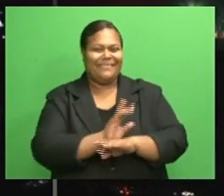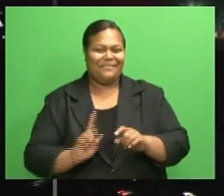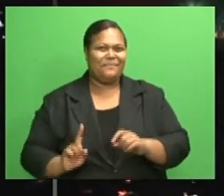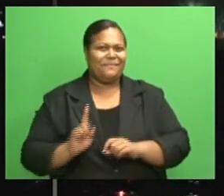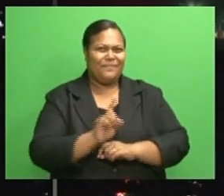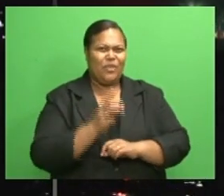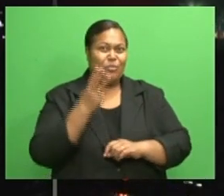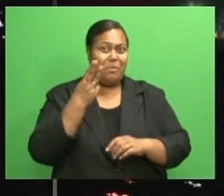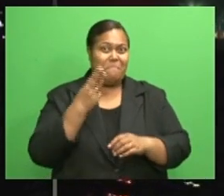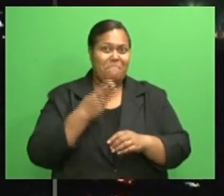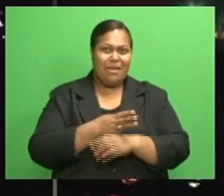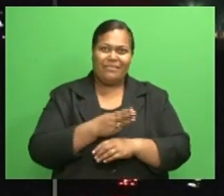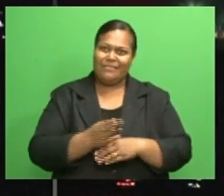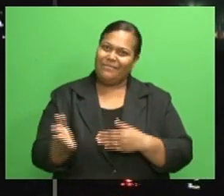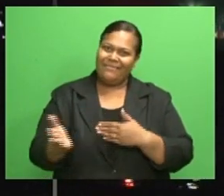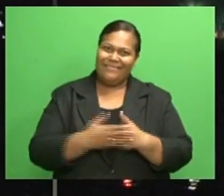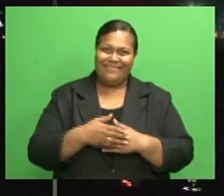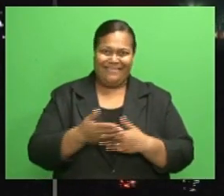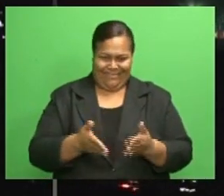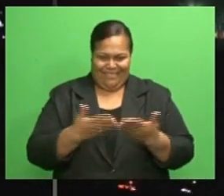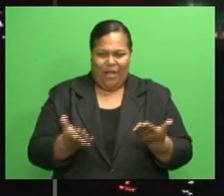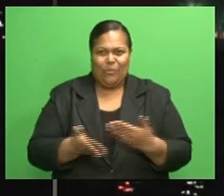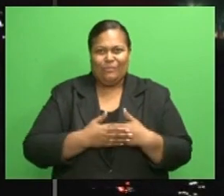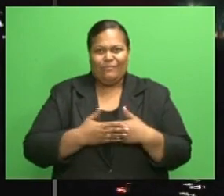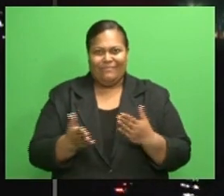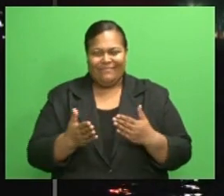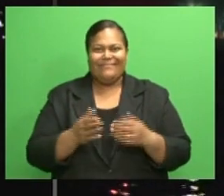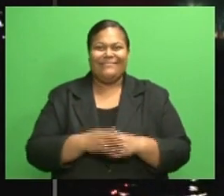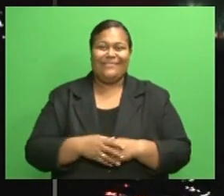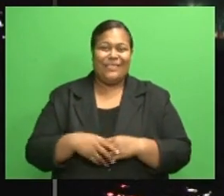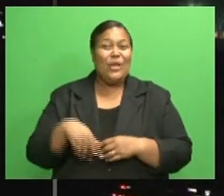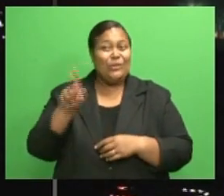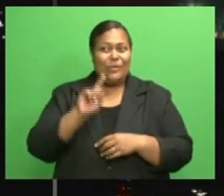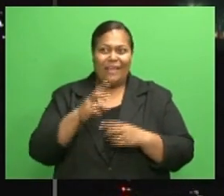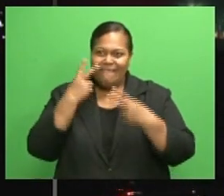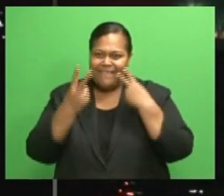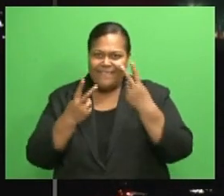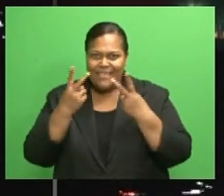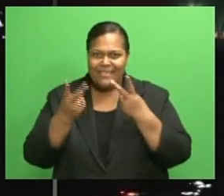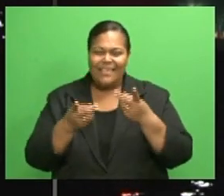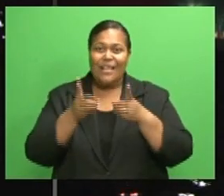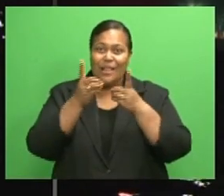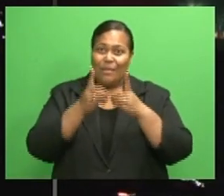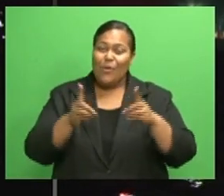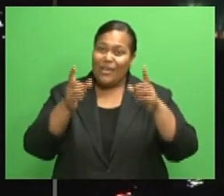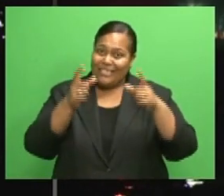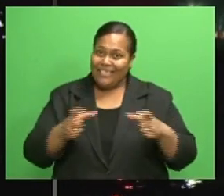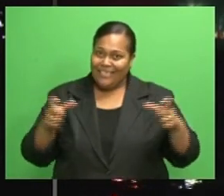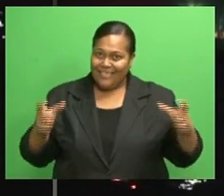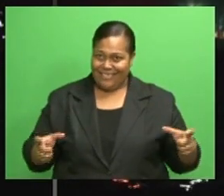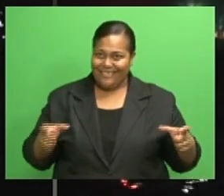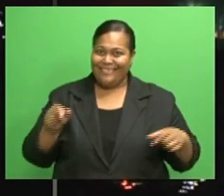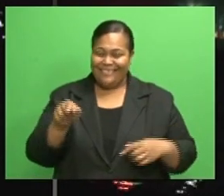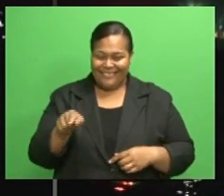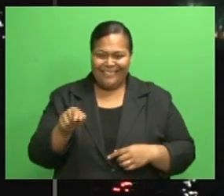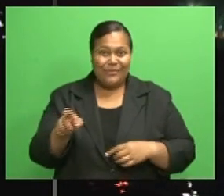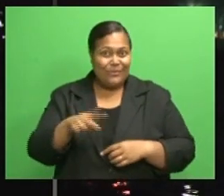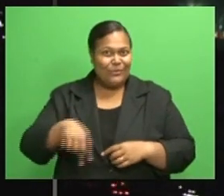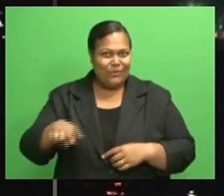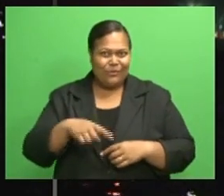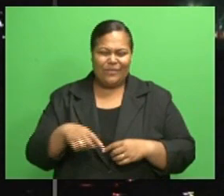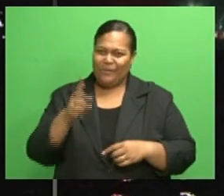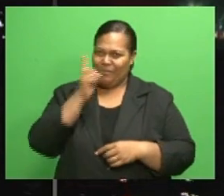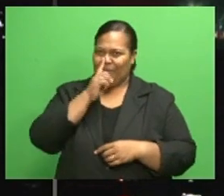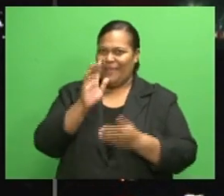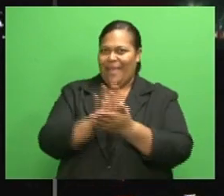FBC News Today visited Demorta cinemas in Laudala Bay, Suva, as people expressed their relief at being able to be out and about